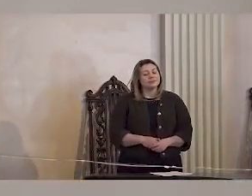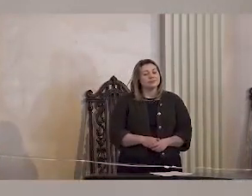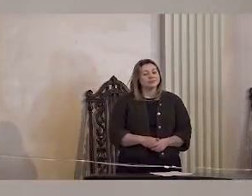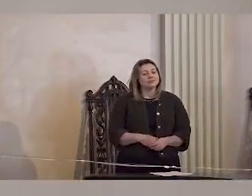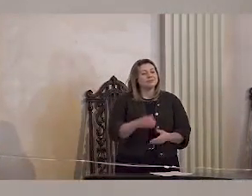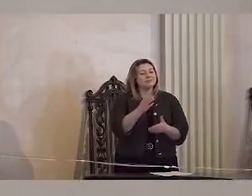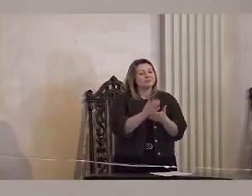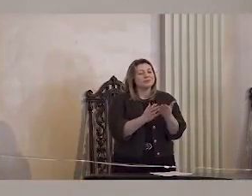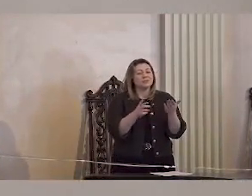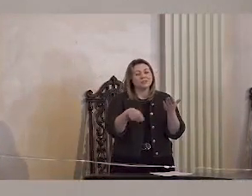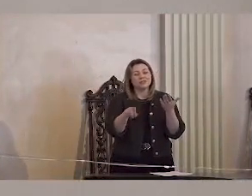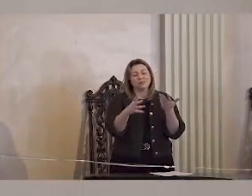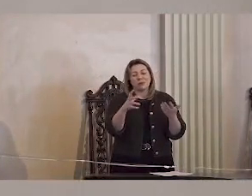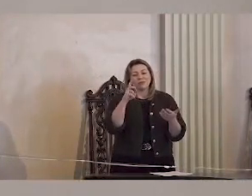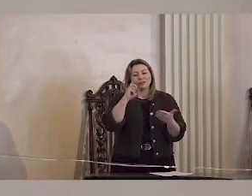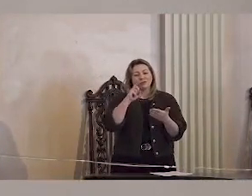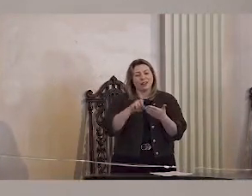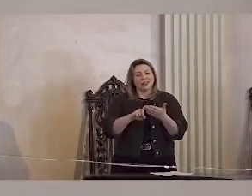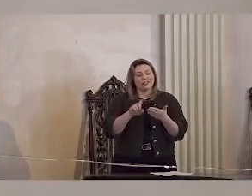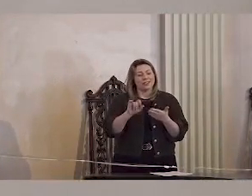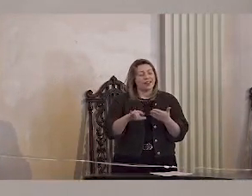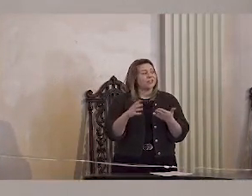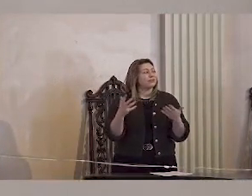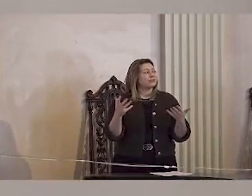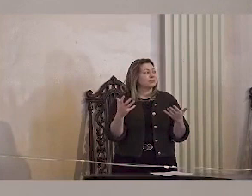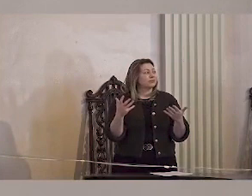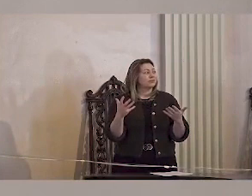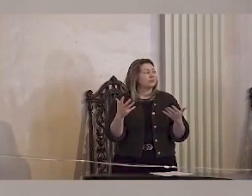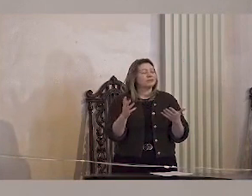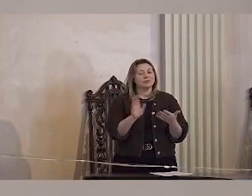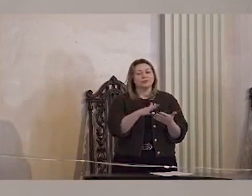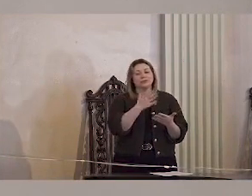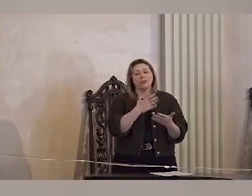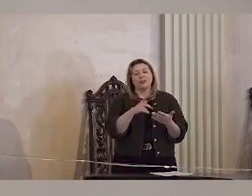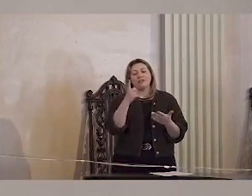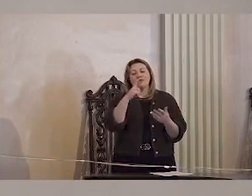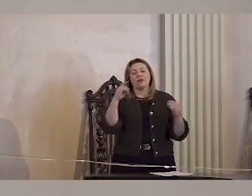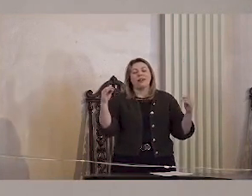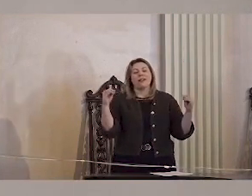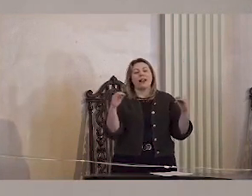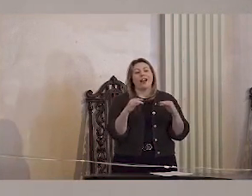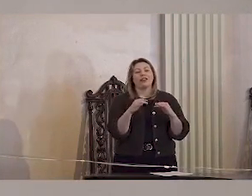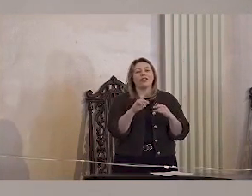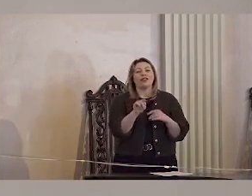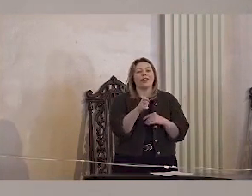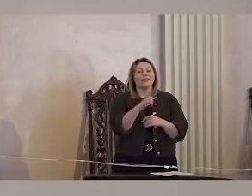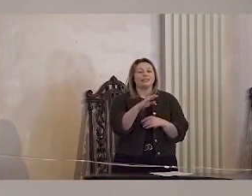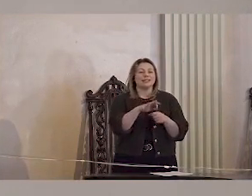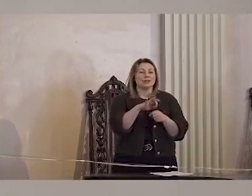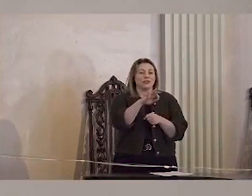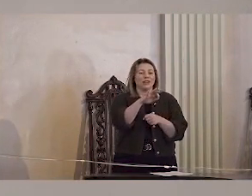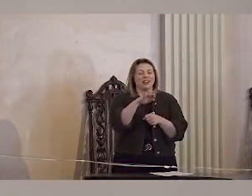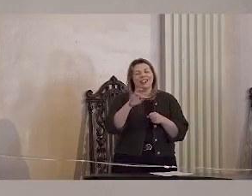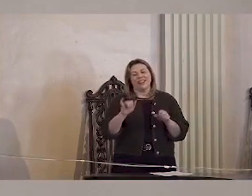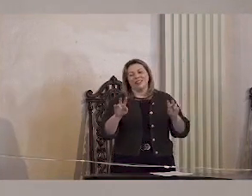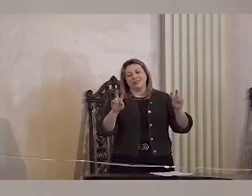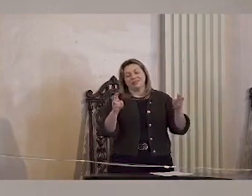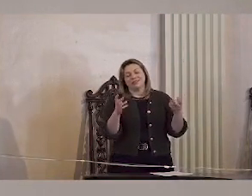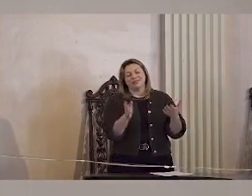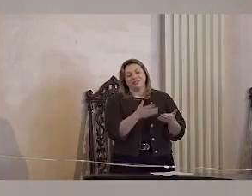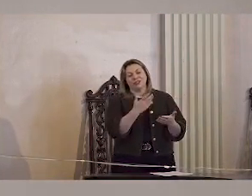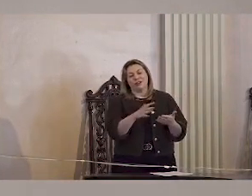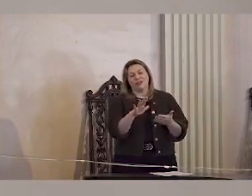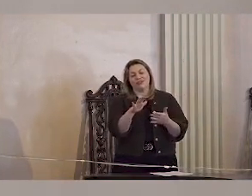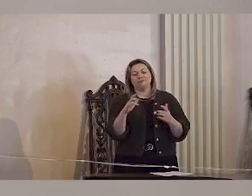Some of you may recognize that as the tune to gather the spirit, a hymn that celebrates gathering